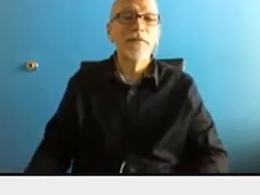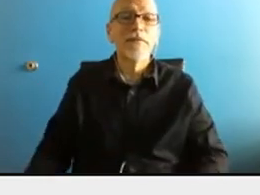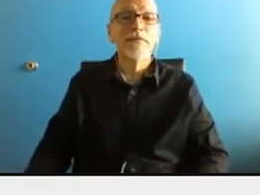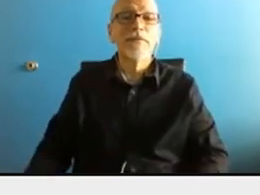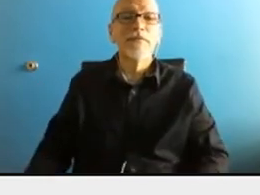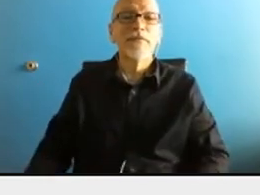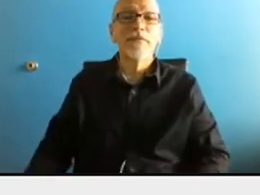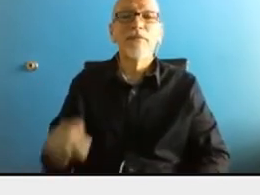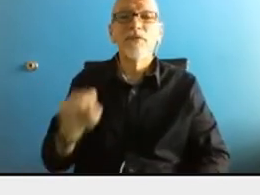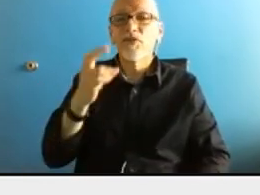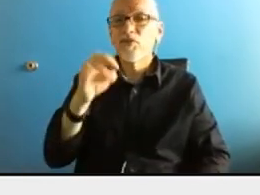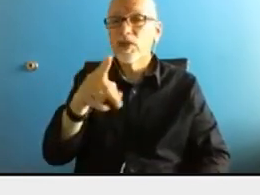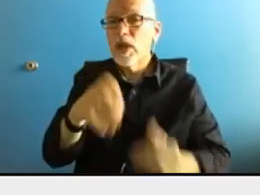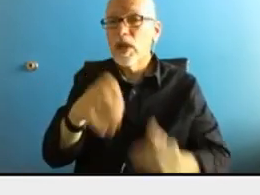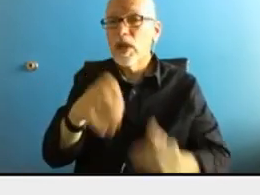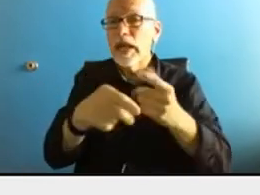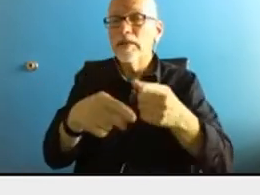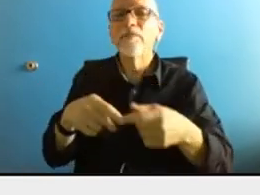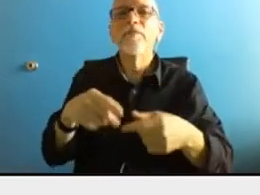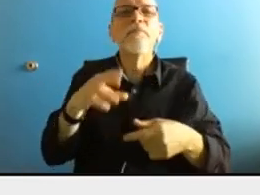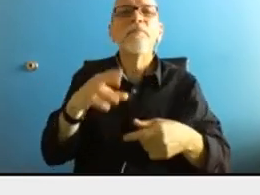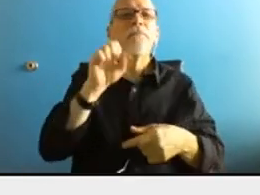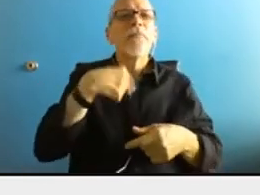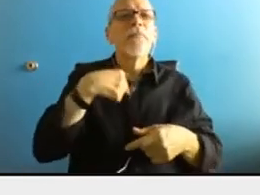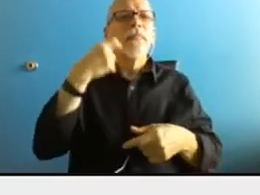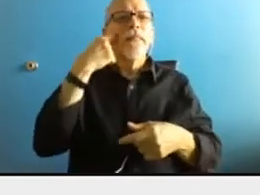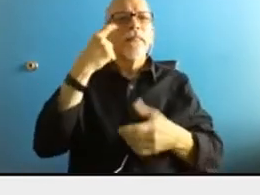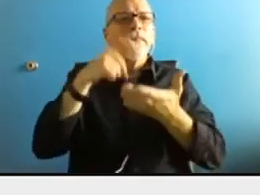Shireen, did you have? I was just noticing that